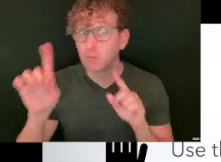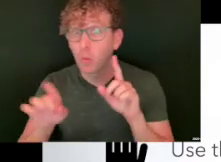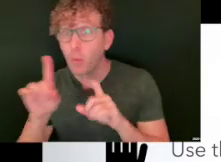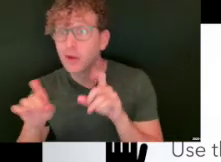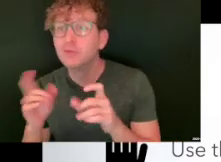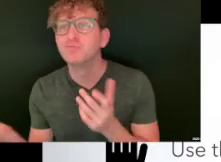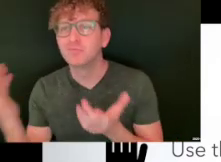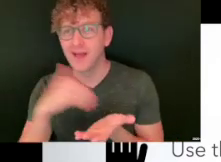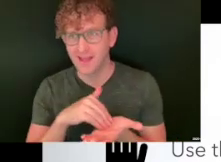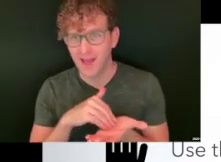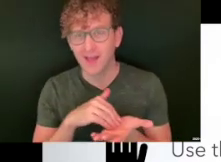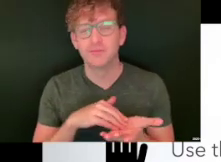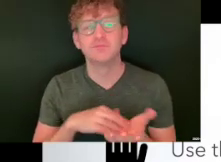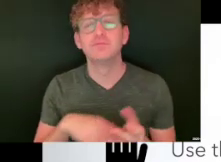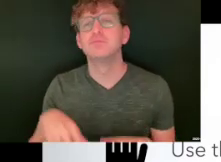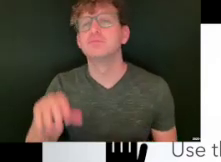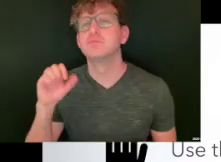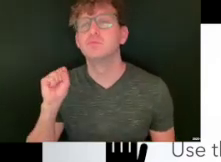Let's see.